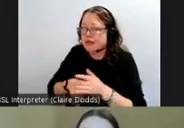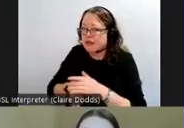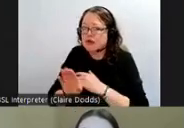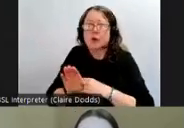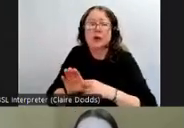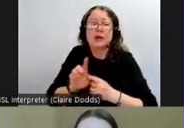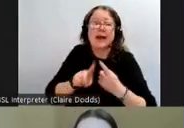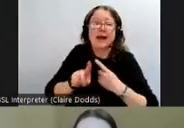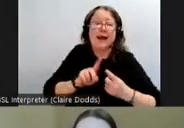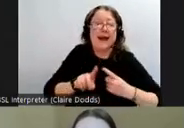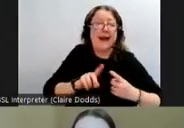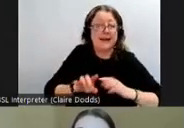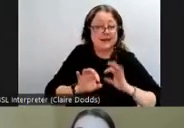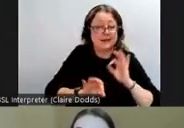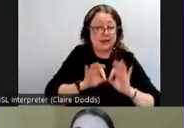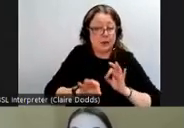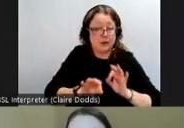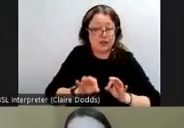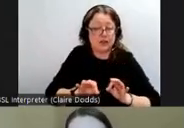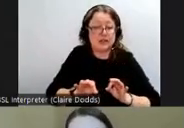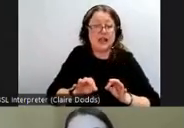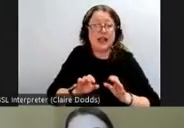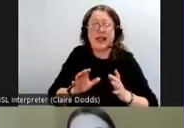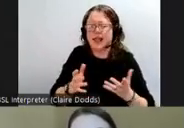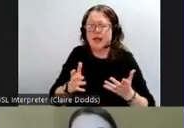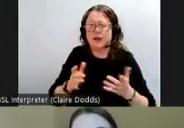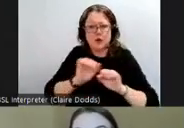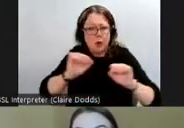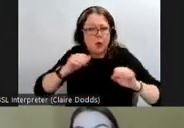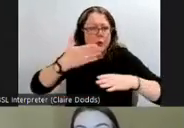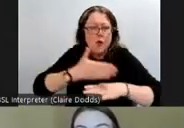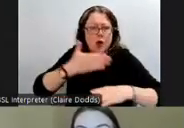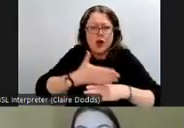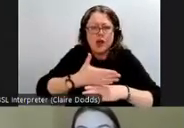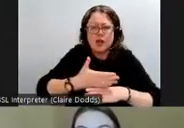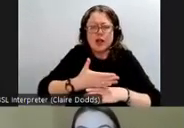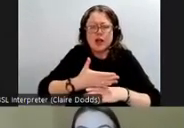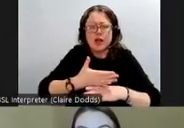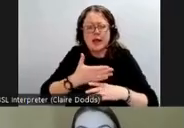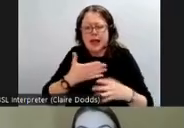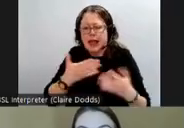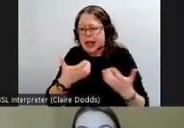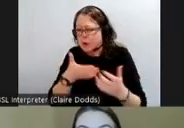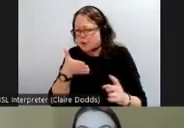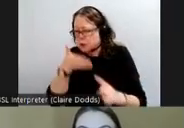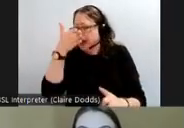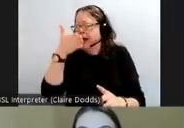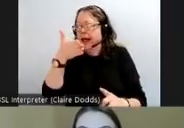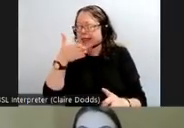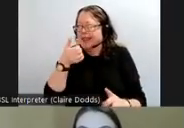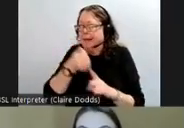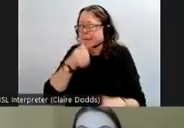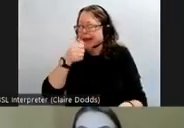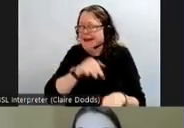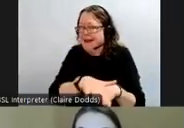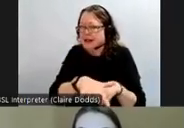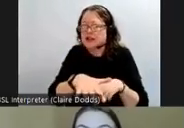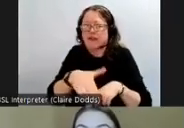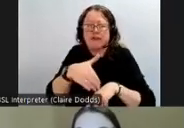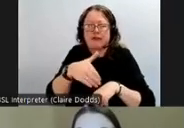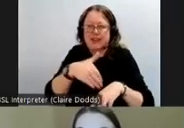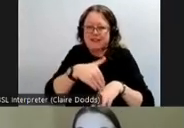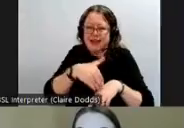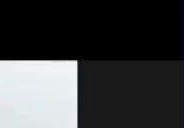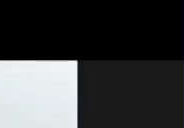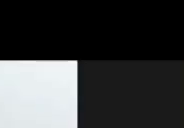impacts of poverty that you've seen in your work or with the people that you work with? I'll stop sharing now and I'll put the link in the